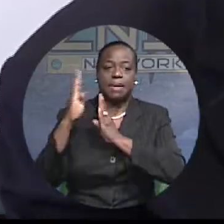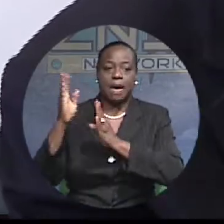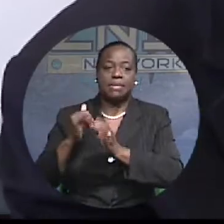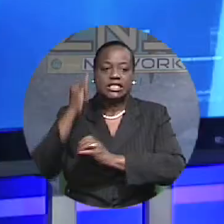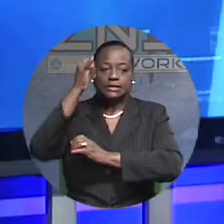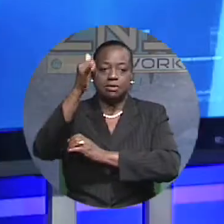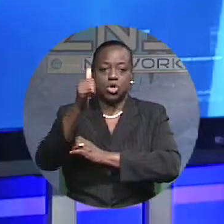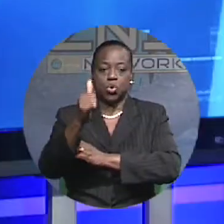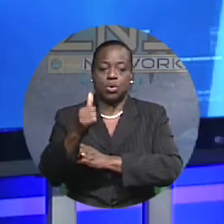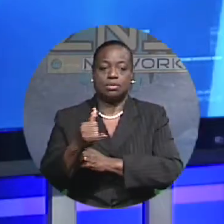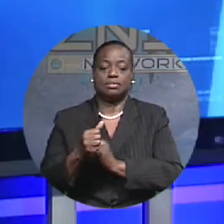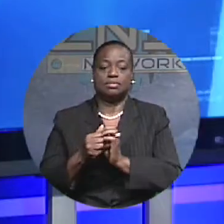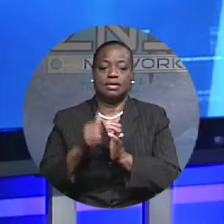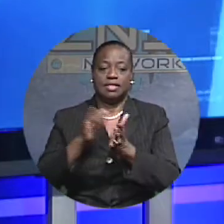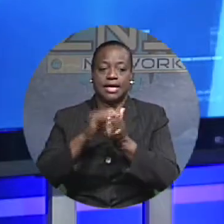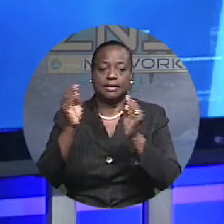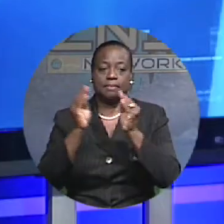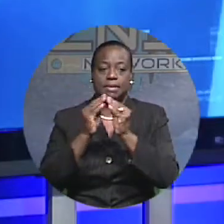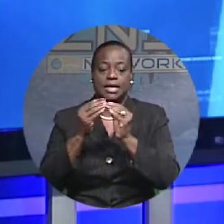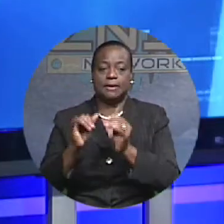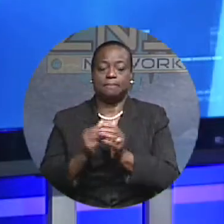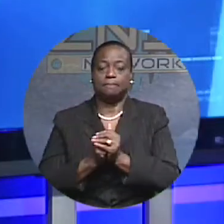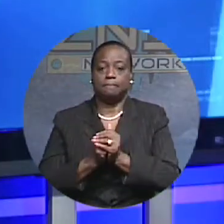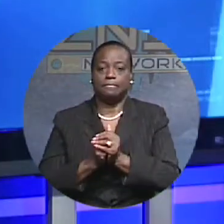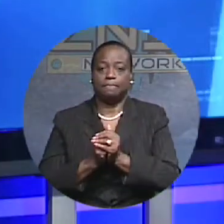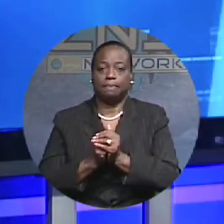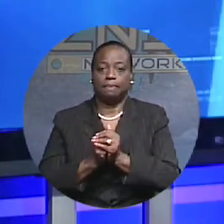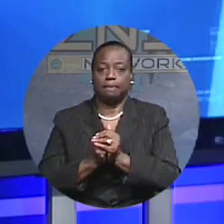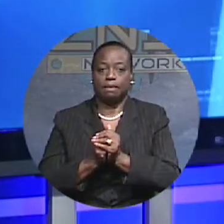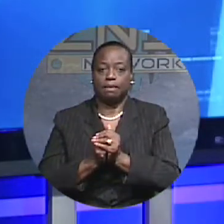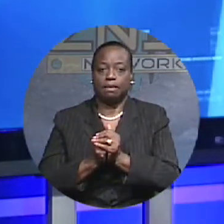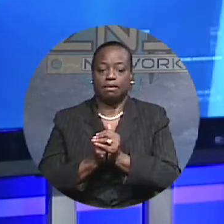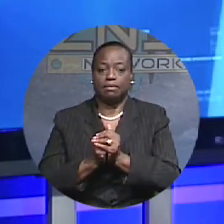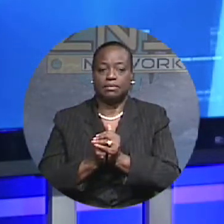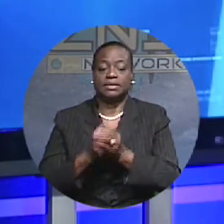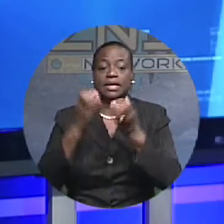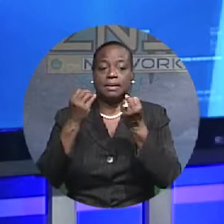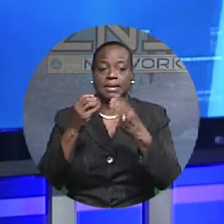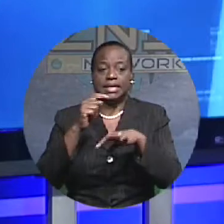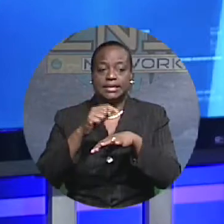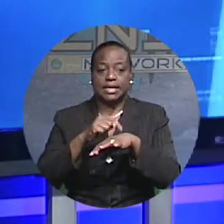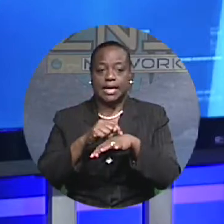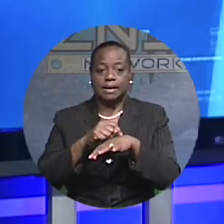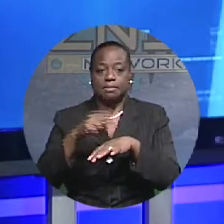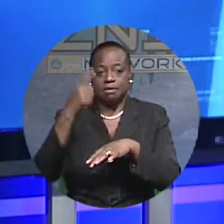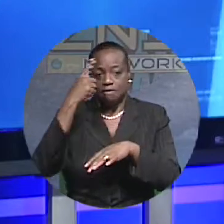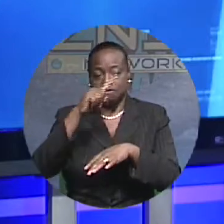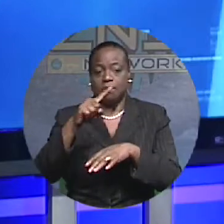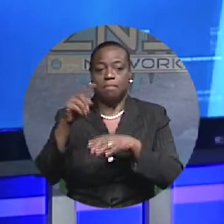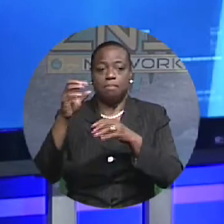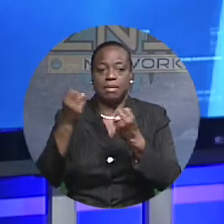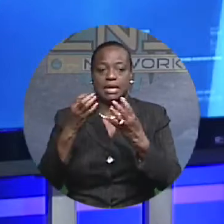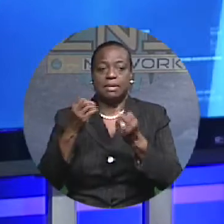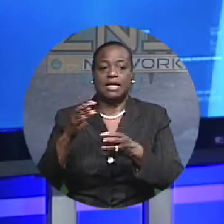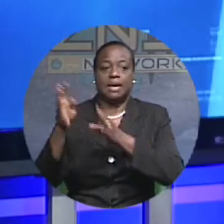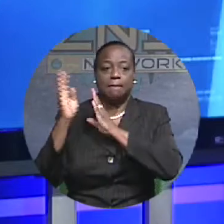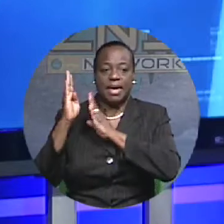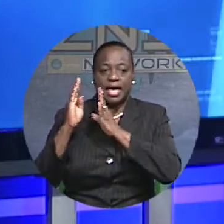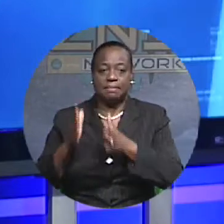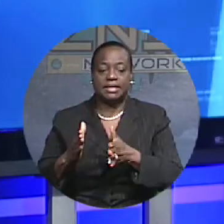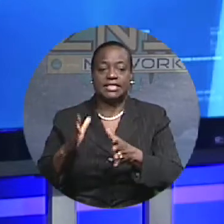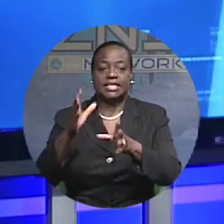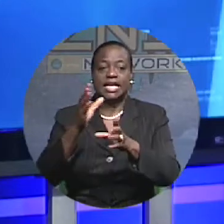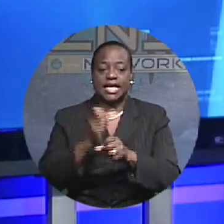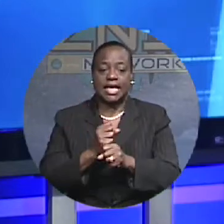media. Well, it's a routine for thousands of Bahamians to get a spiritual refueling each weekend. But this